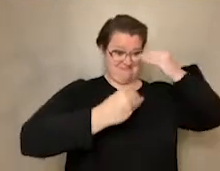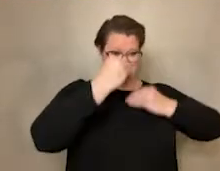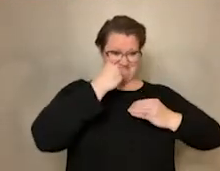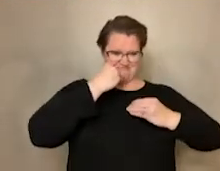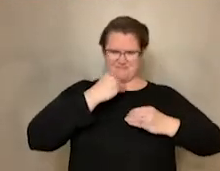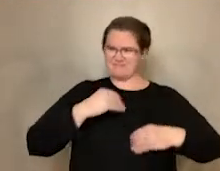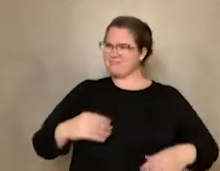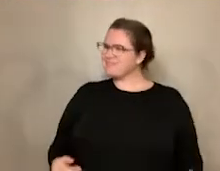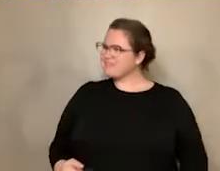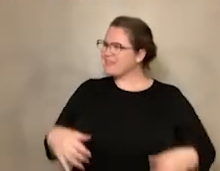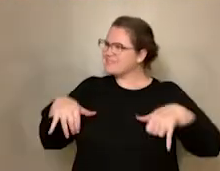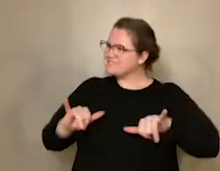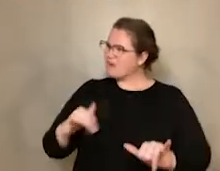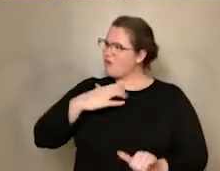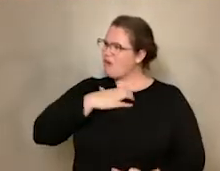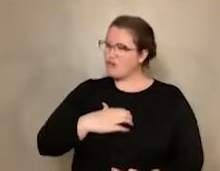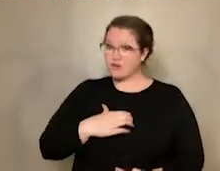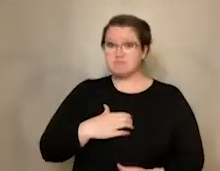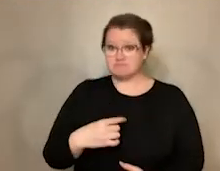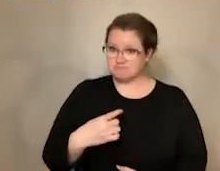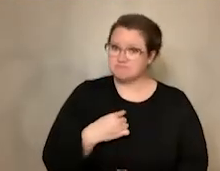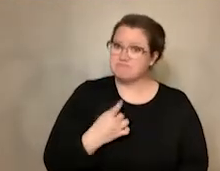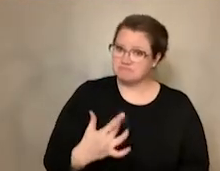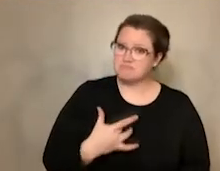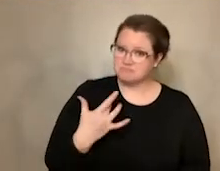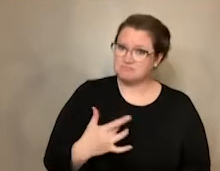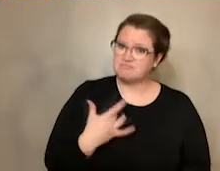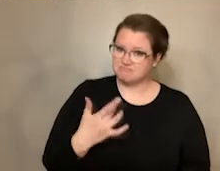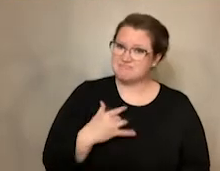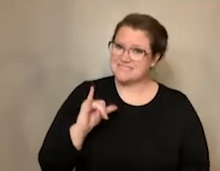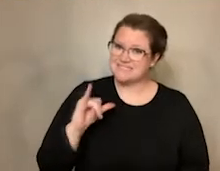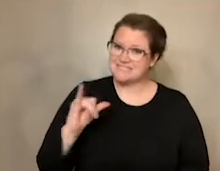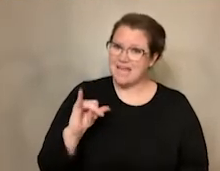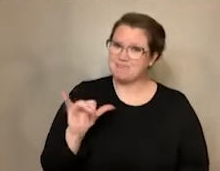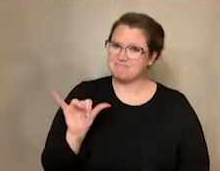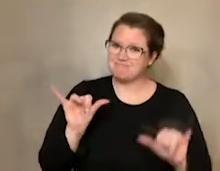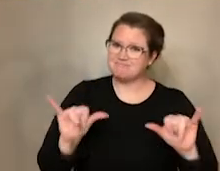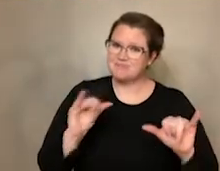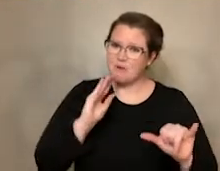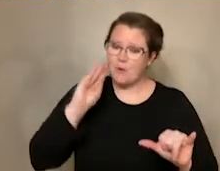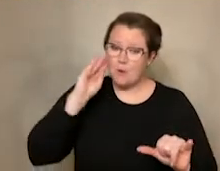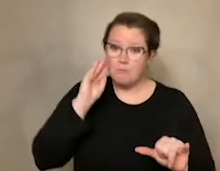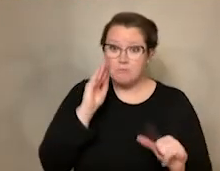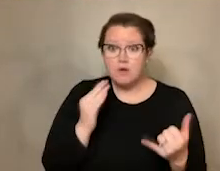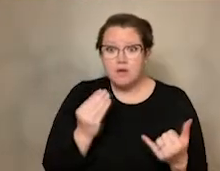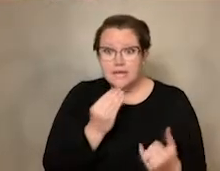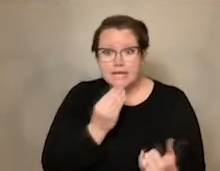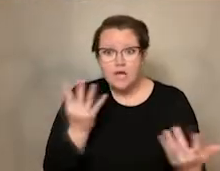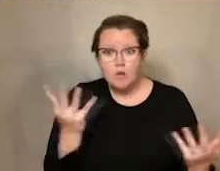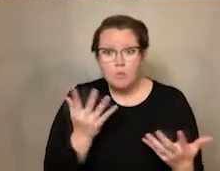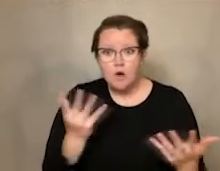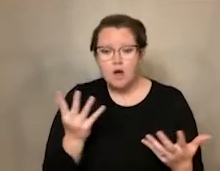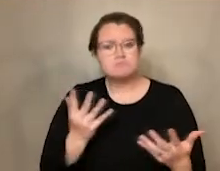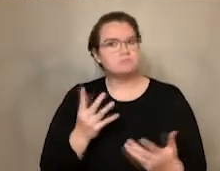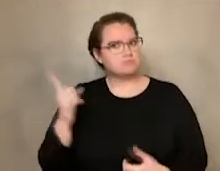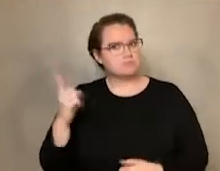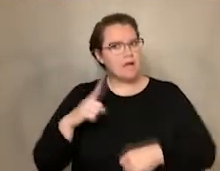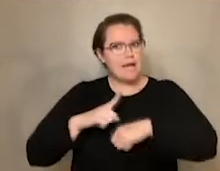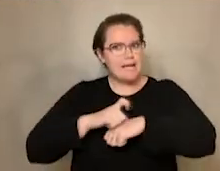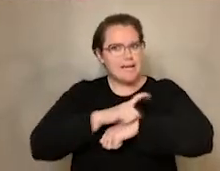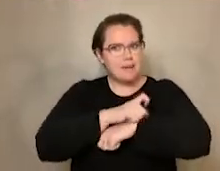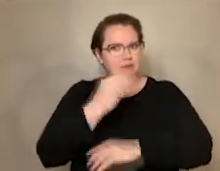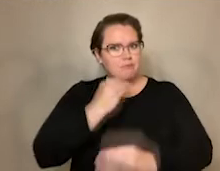things? I felt that way a lot since I've been home. So what is he going to eat through next? That caterpillar